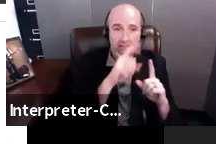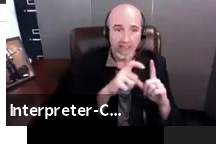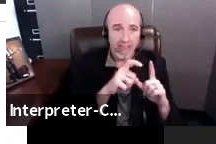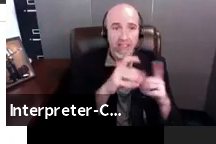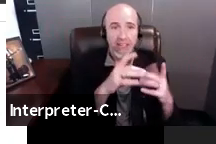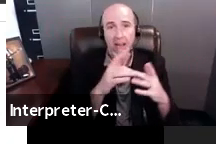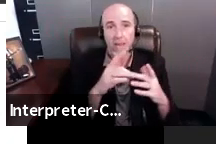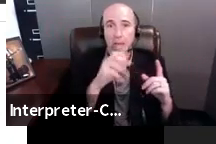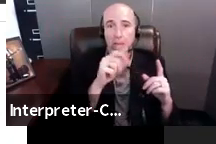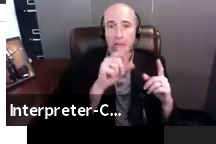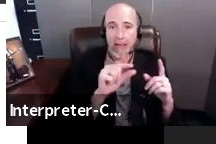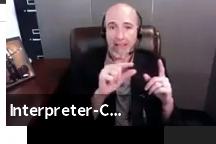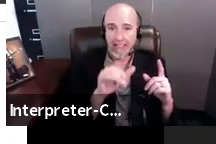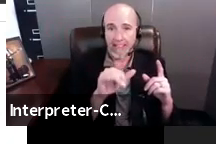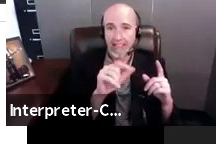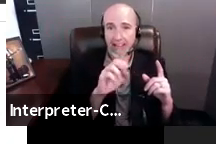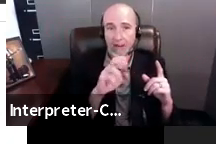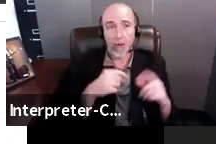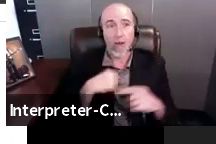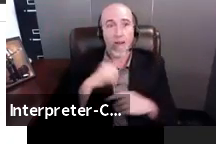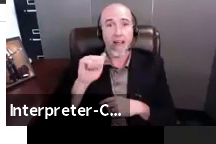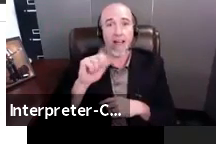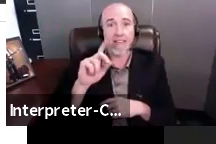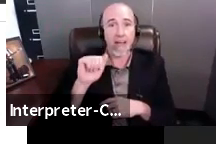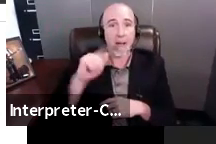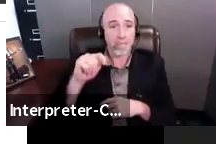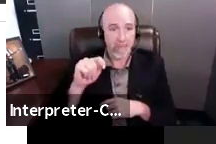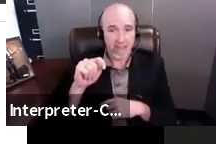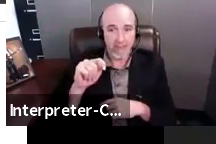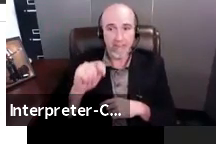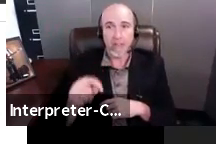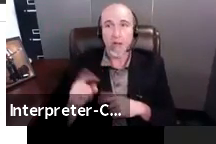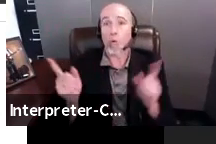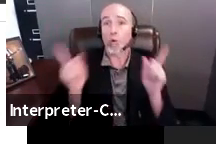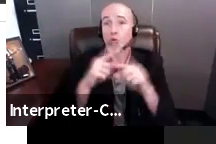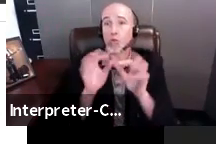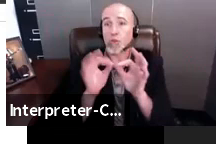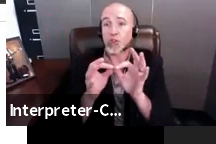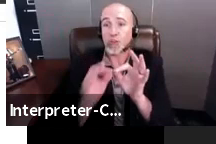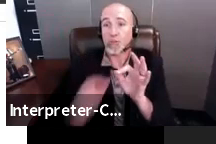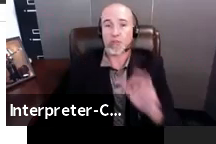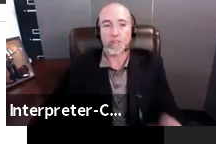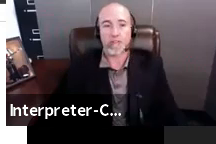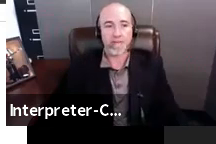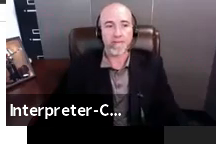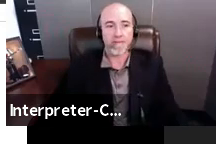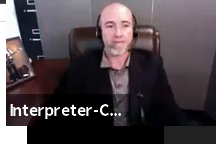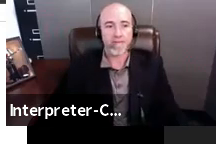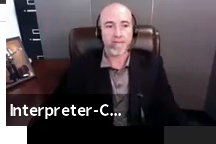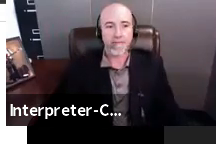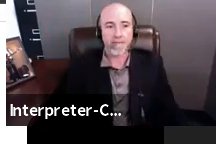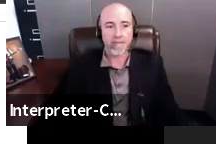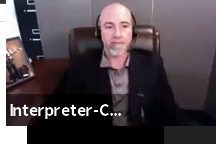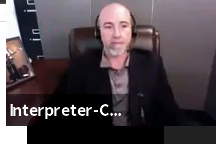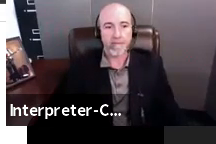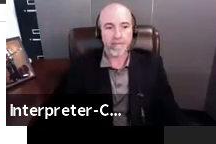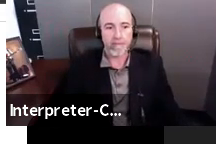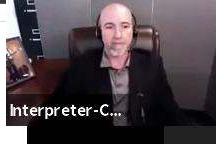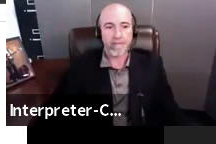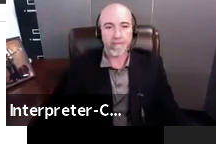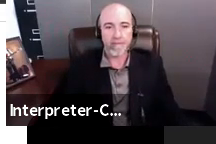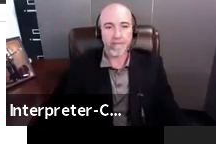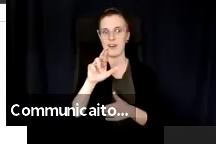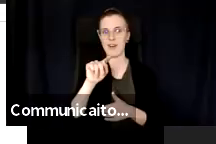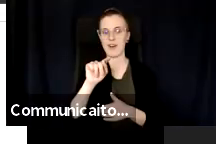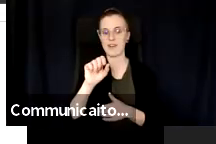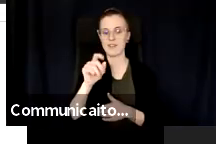Peggy Garrett. We've got ADAPT of Texas. Scrolling down here, we've got our ArtSpark Texas, and thank you ArtSpark